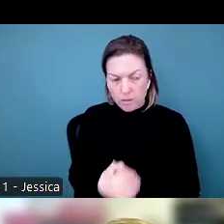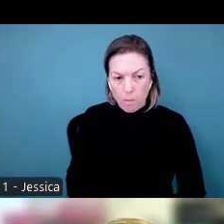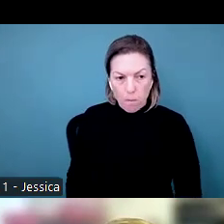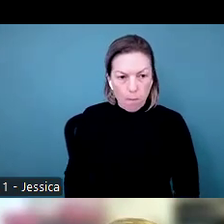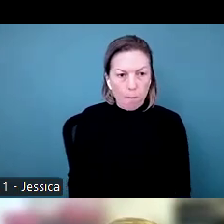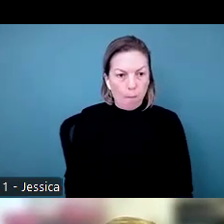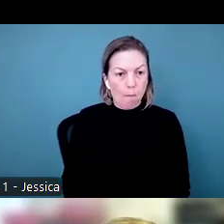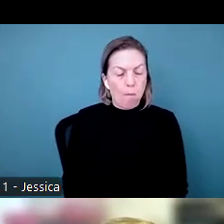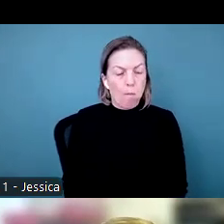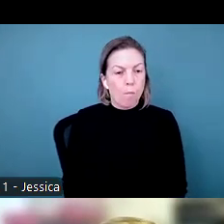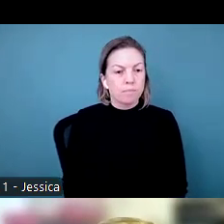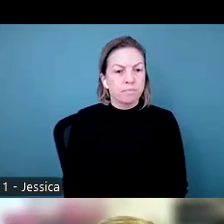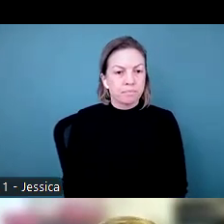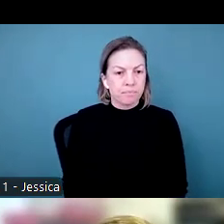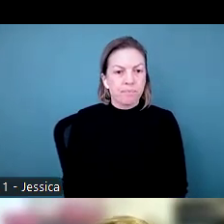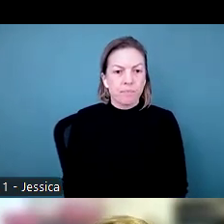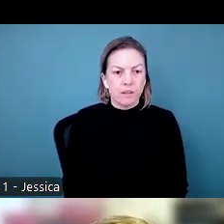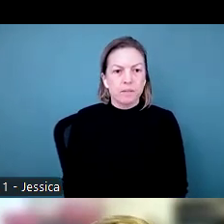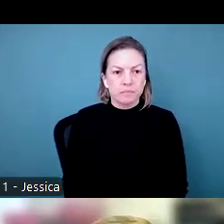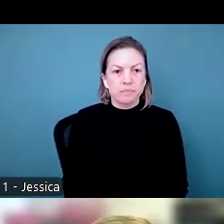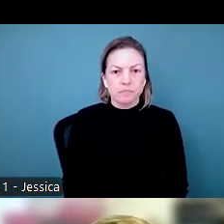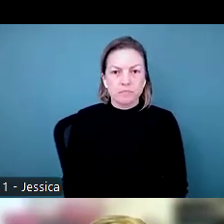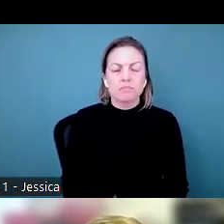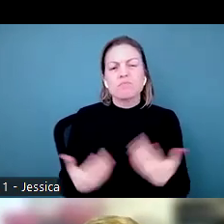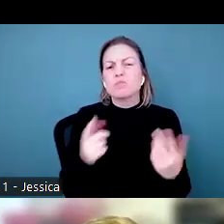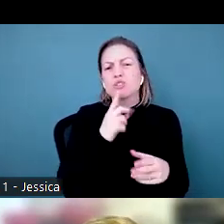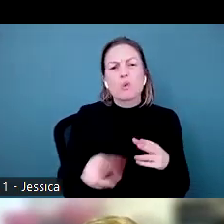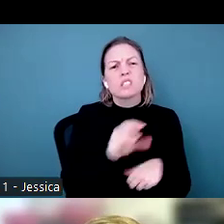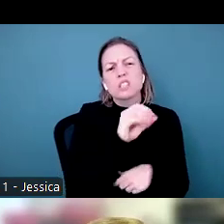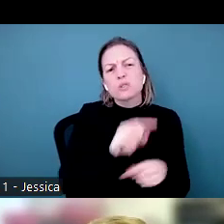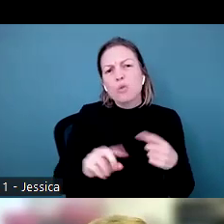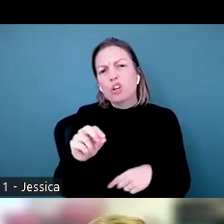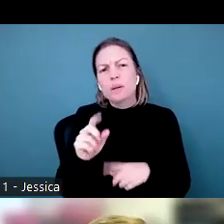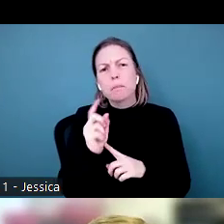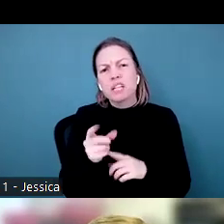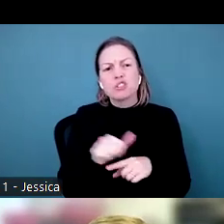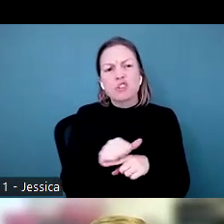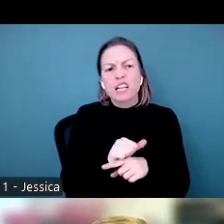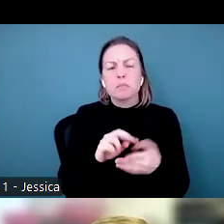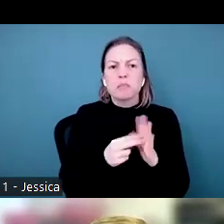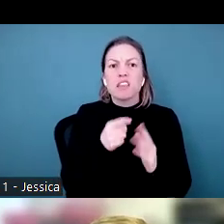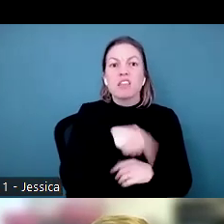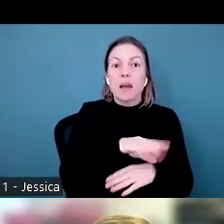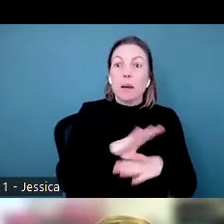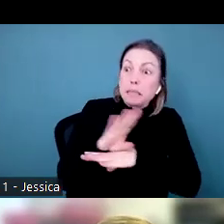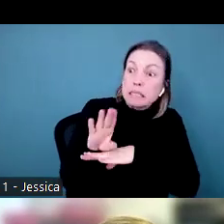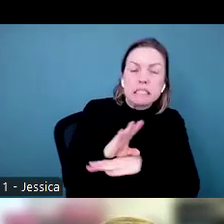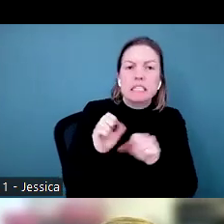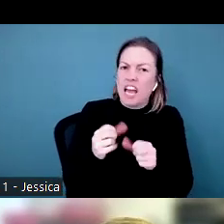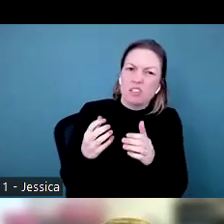And less, 0 to 30-minute training periods so they can fit it into their busy schedules. Next